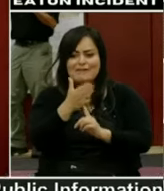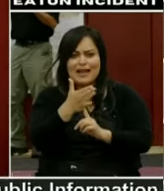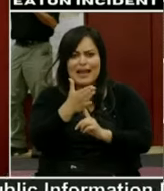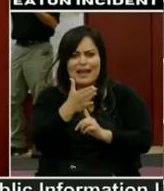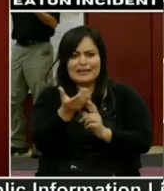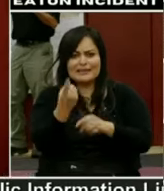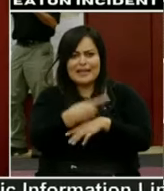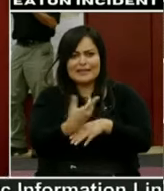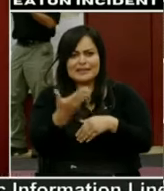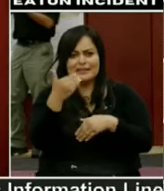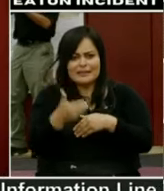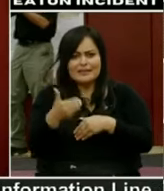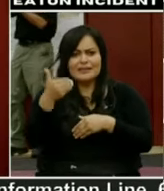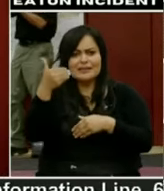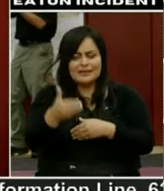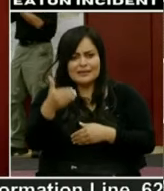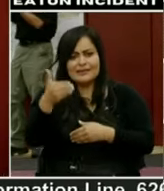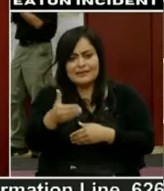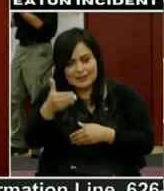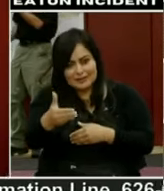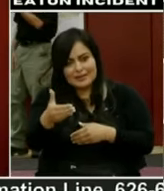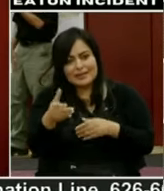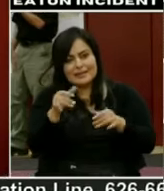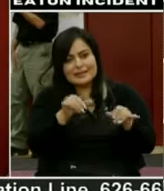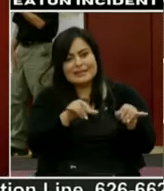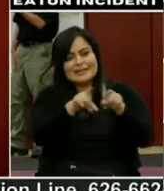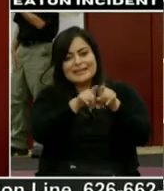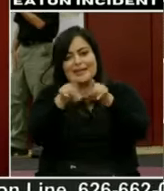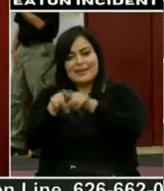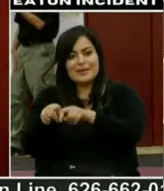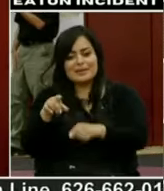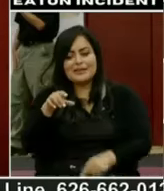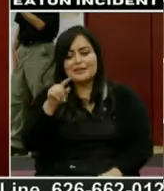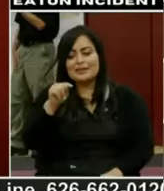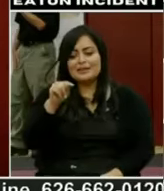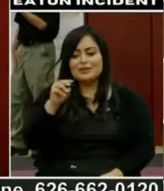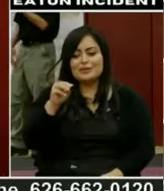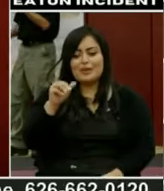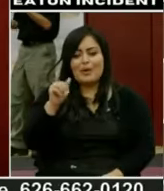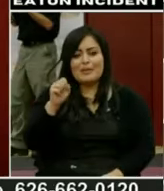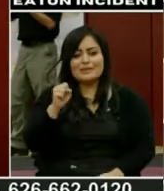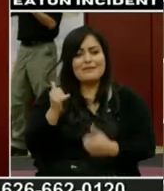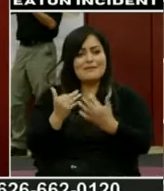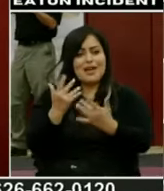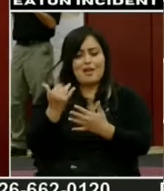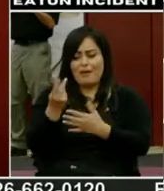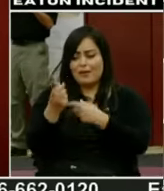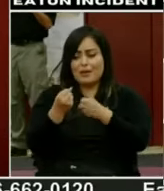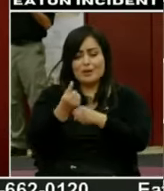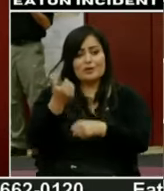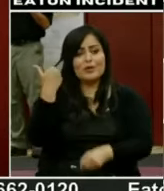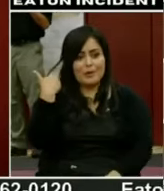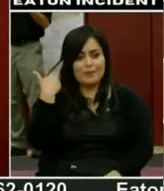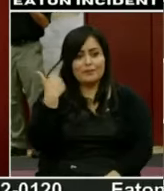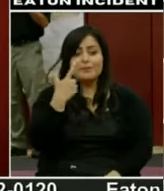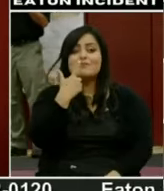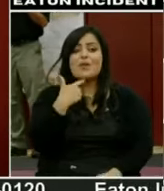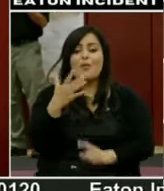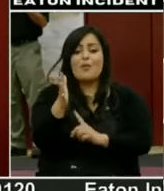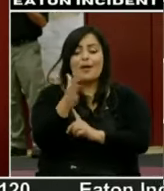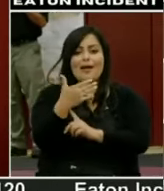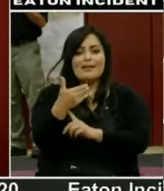row as what we're seeing here since the Thomas fire a few years ago. We're looking at the red flag warnings